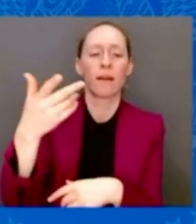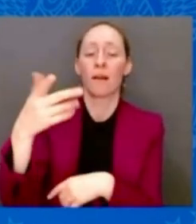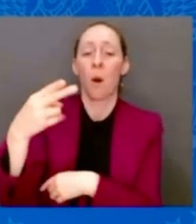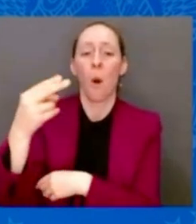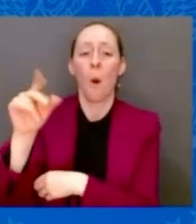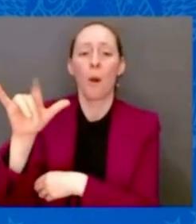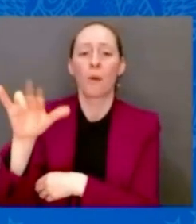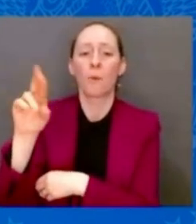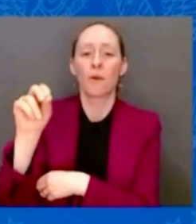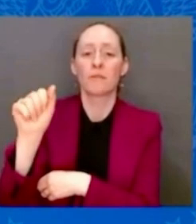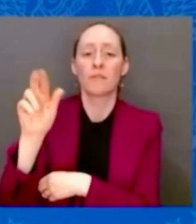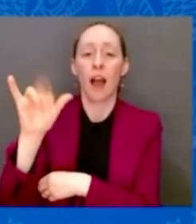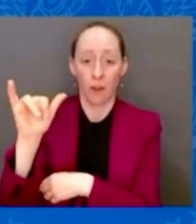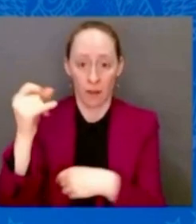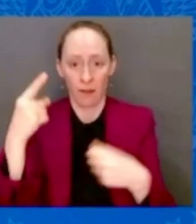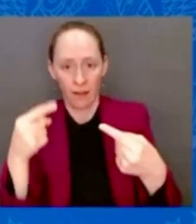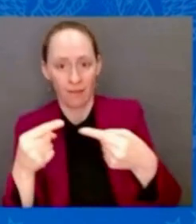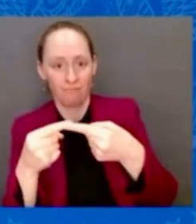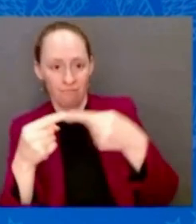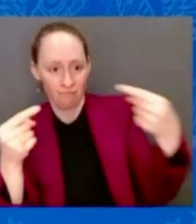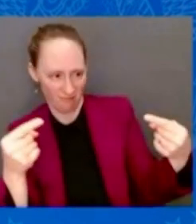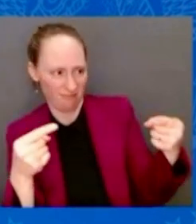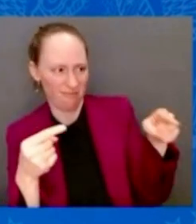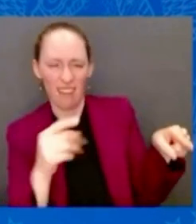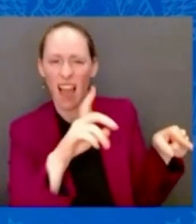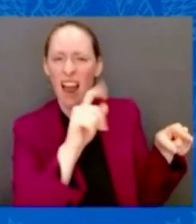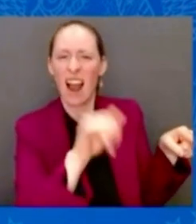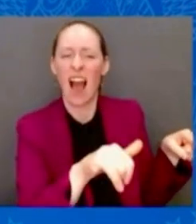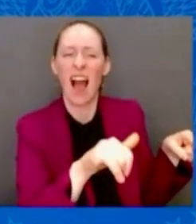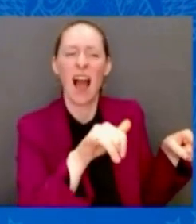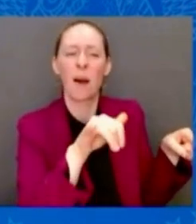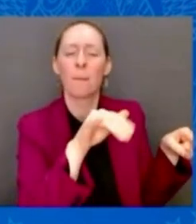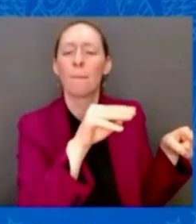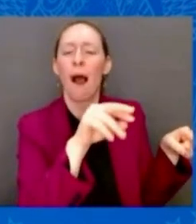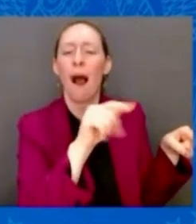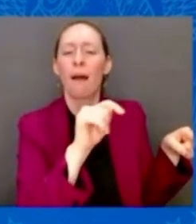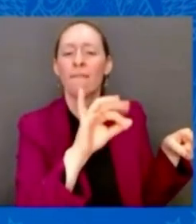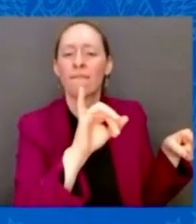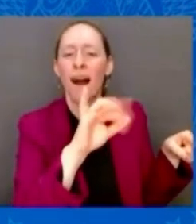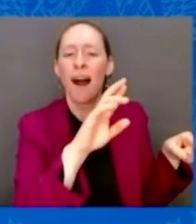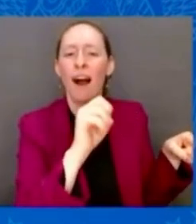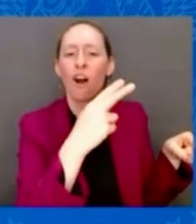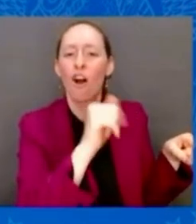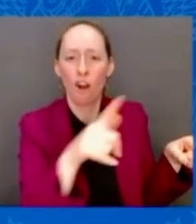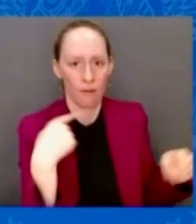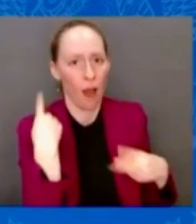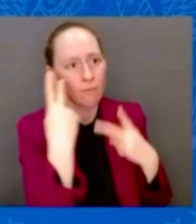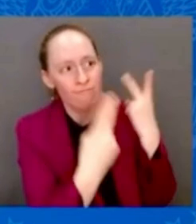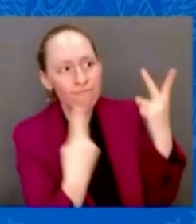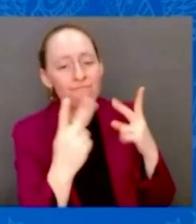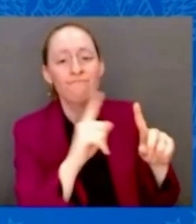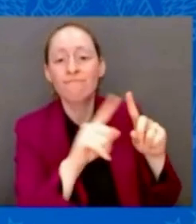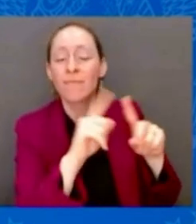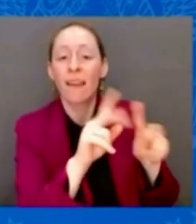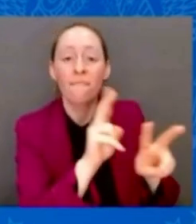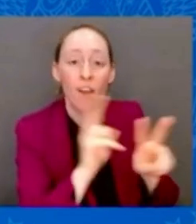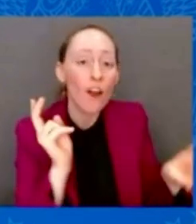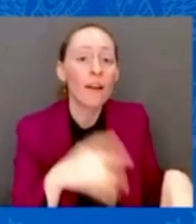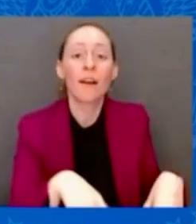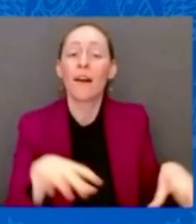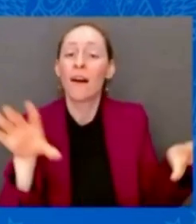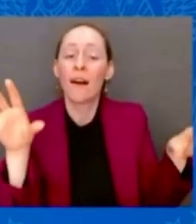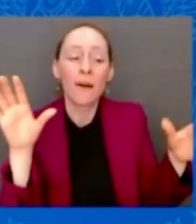got married, you got, it was the center of the town, for real, not a joke. And a lot of my buddies, we all either